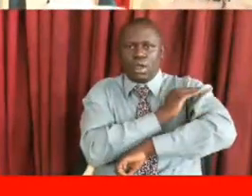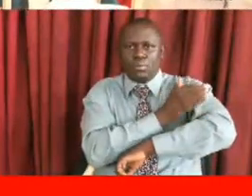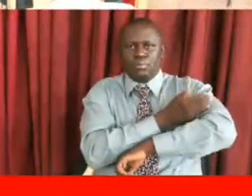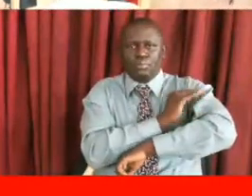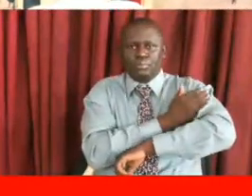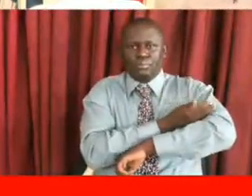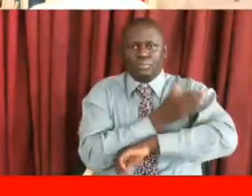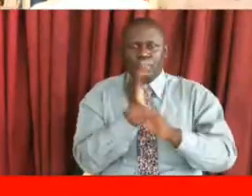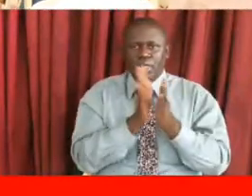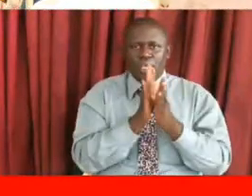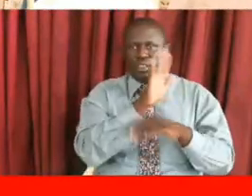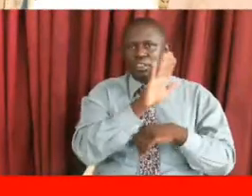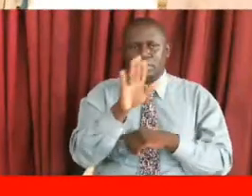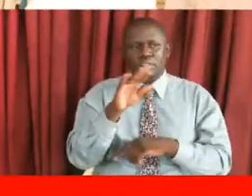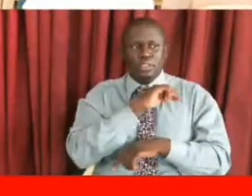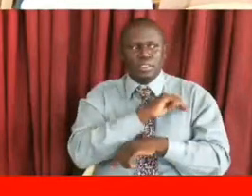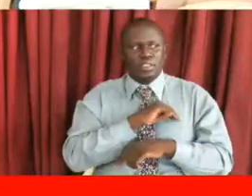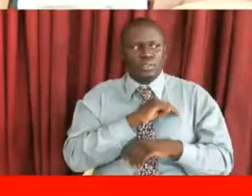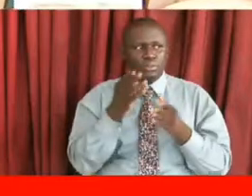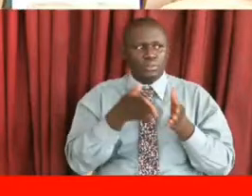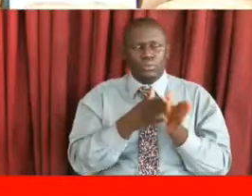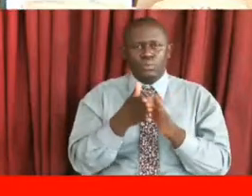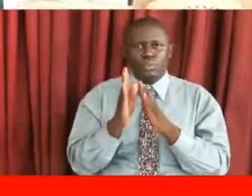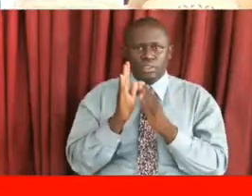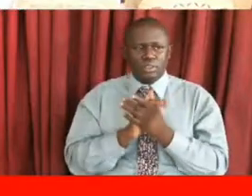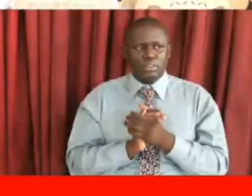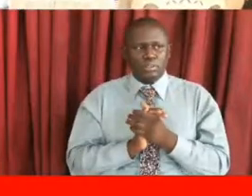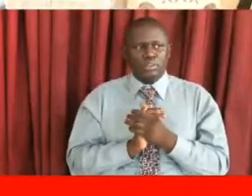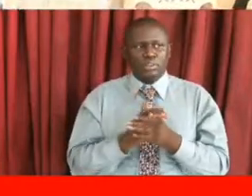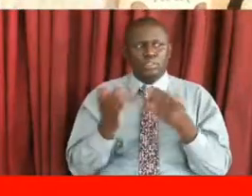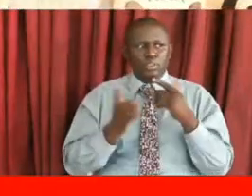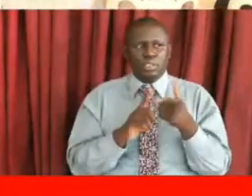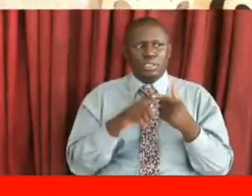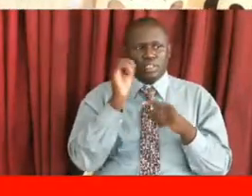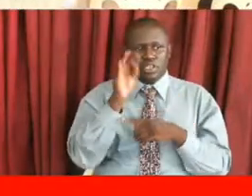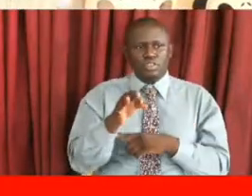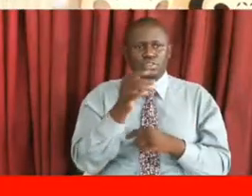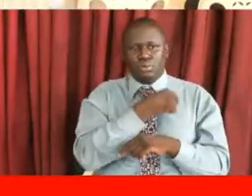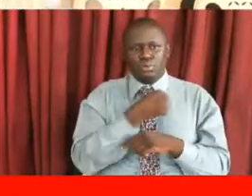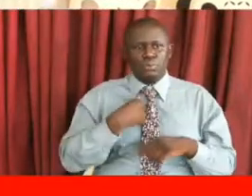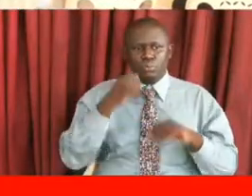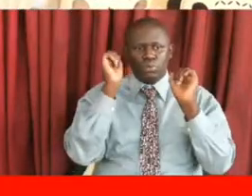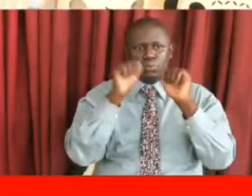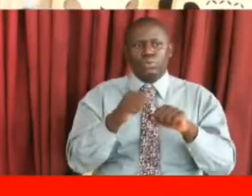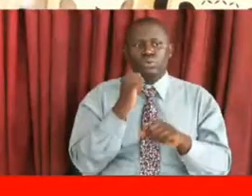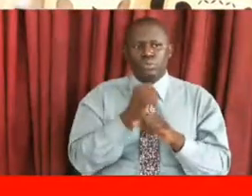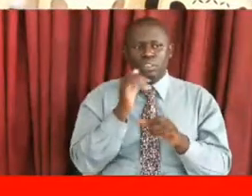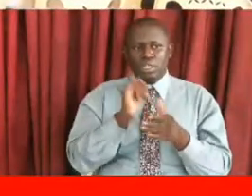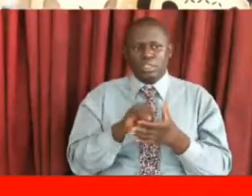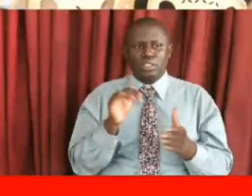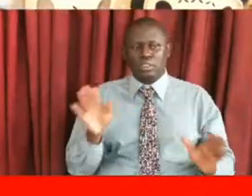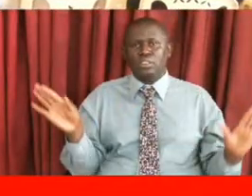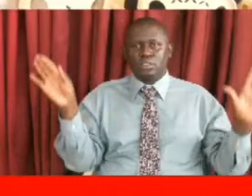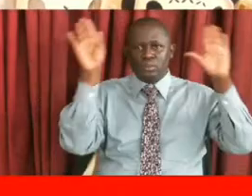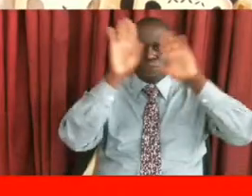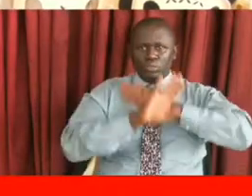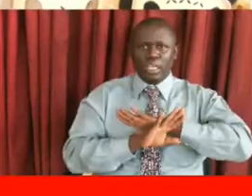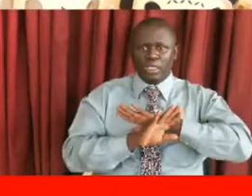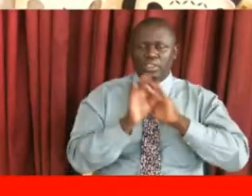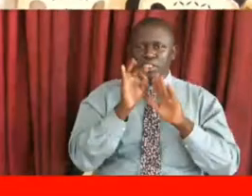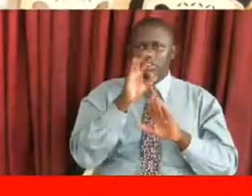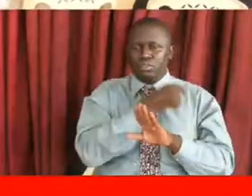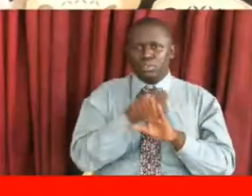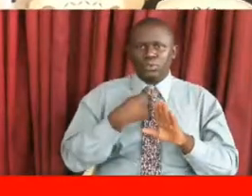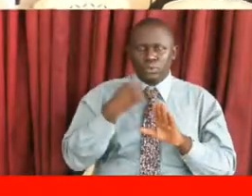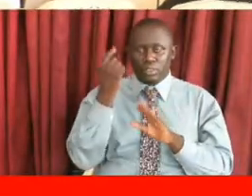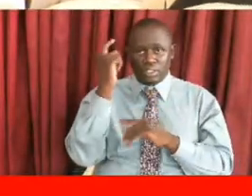amen amen hallelujah if we could only do that tonight 282 if we could only